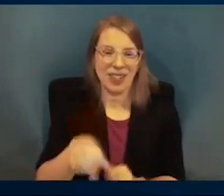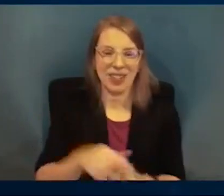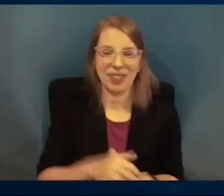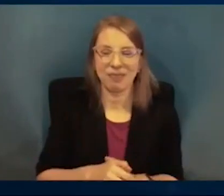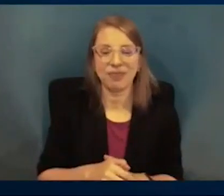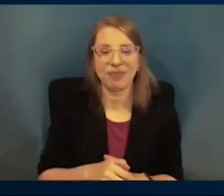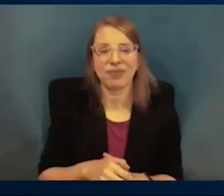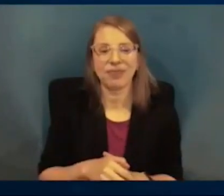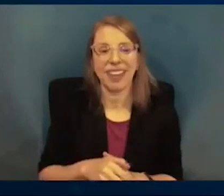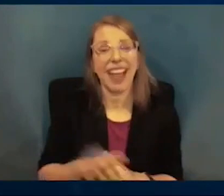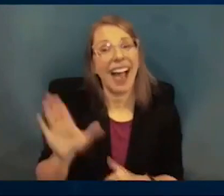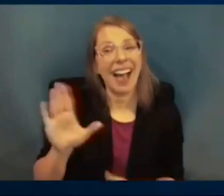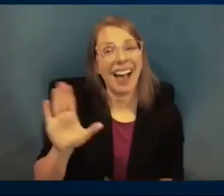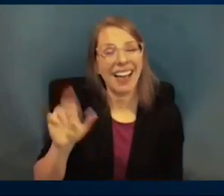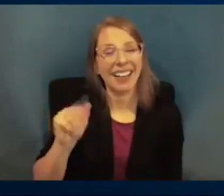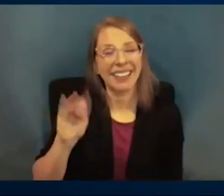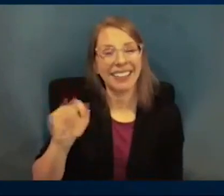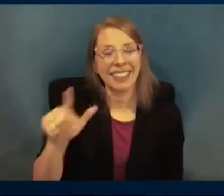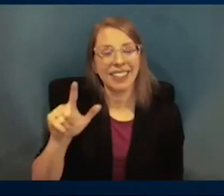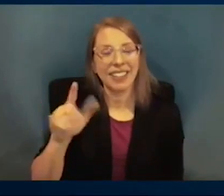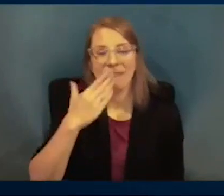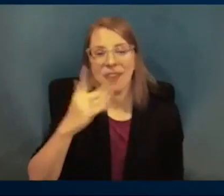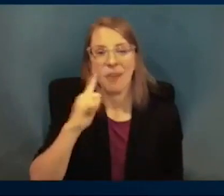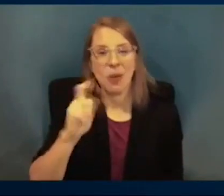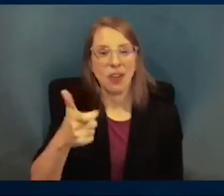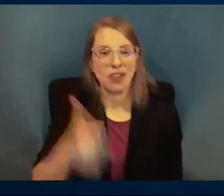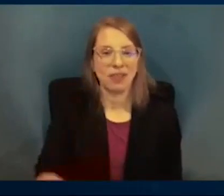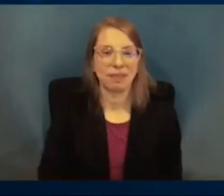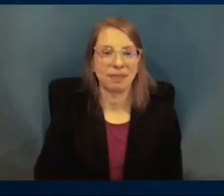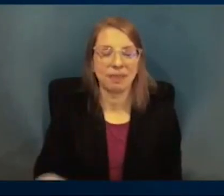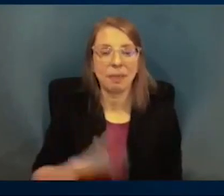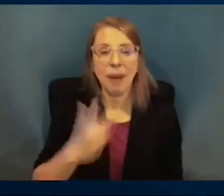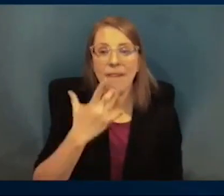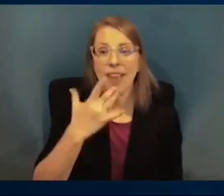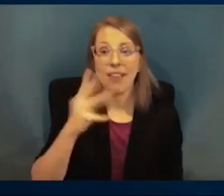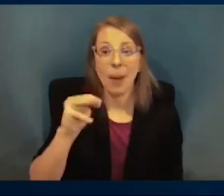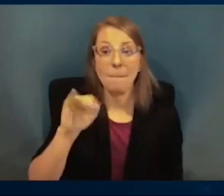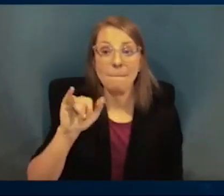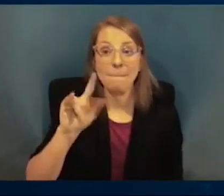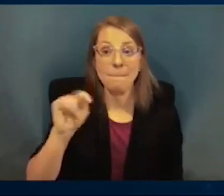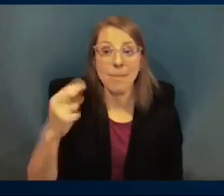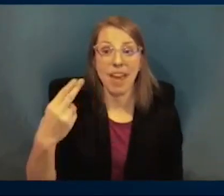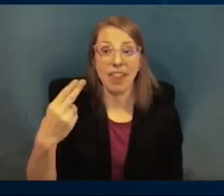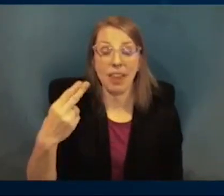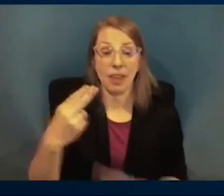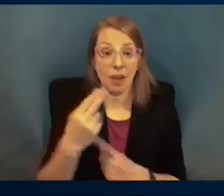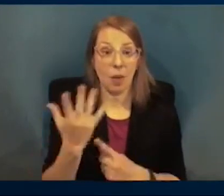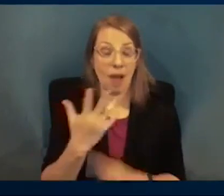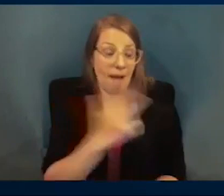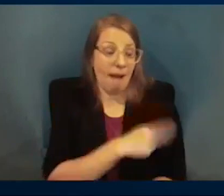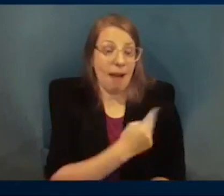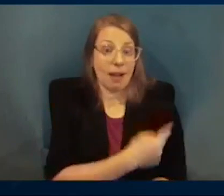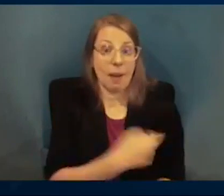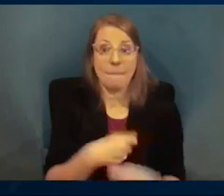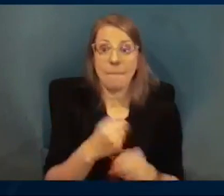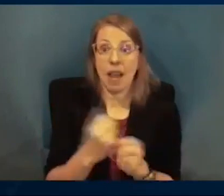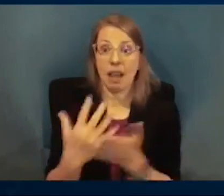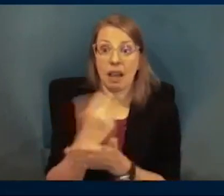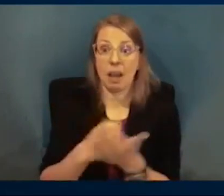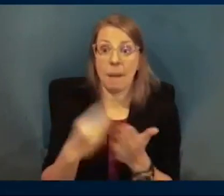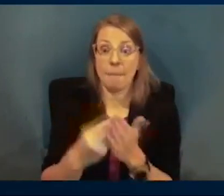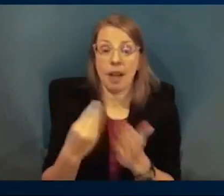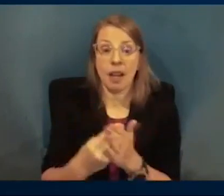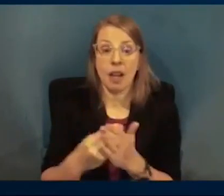and hi, Neil, thanks for watching. My favorite myth is that the hospitals are making more money on COVID